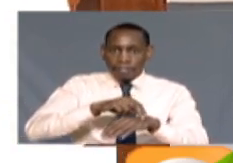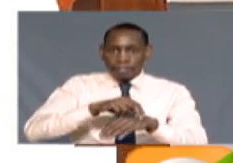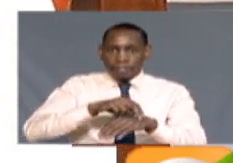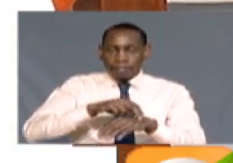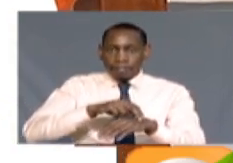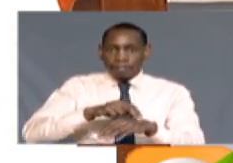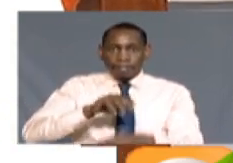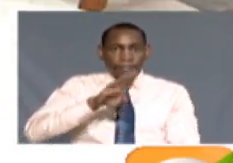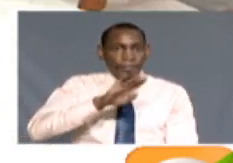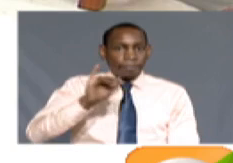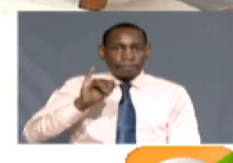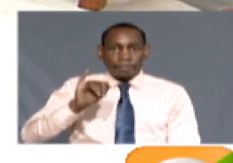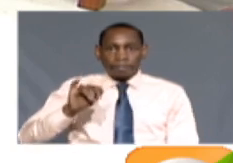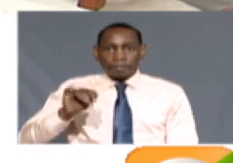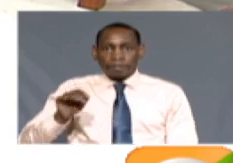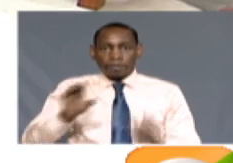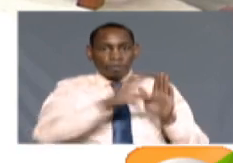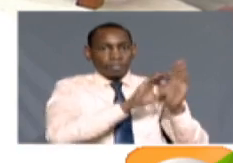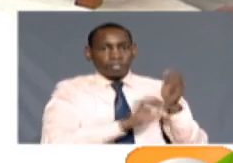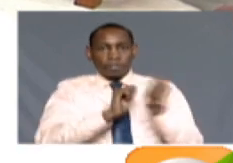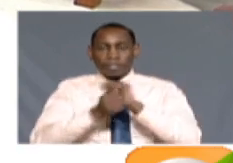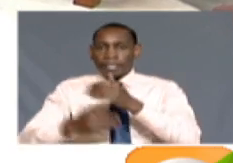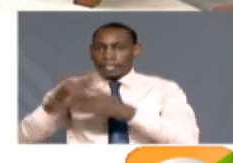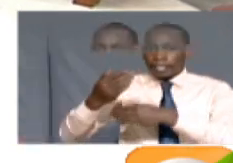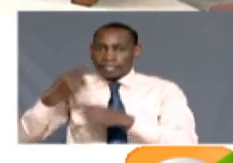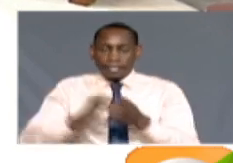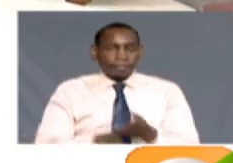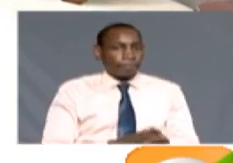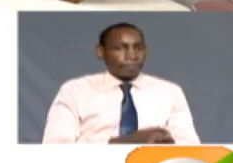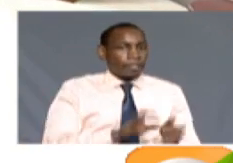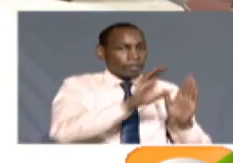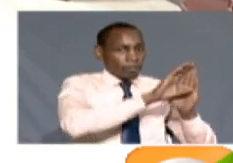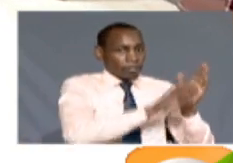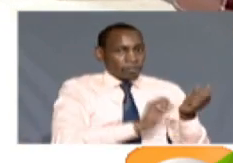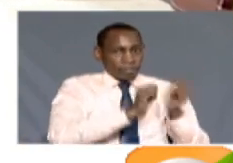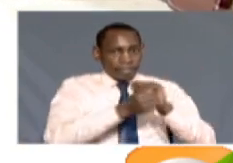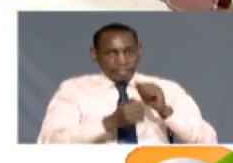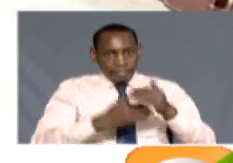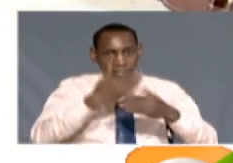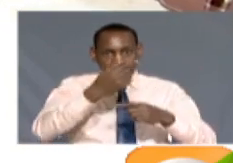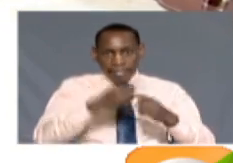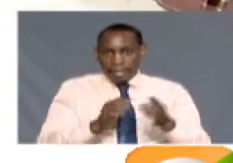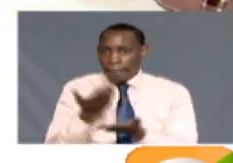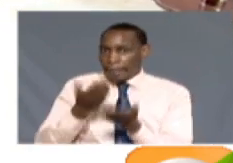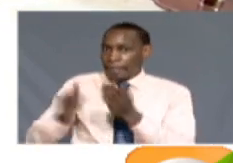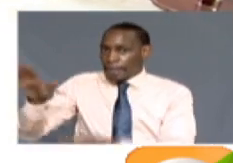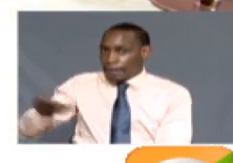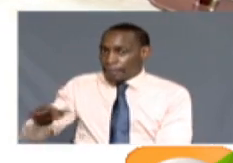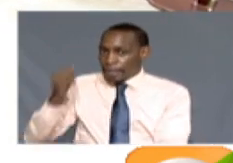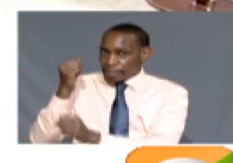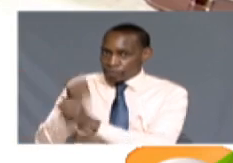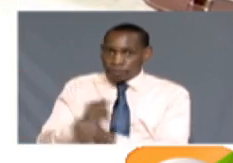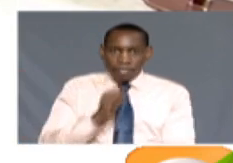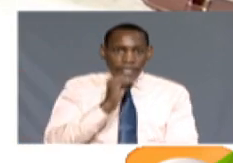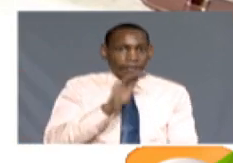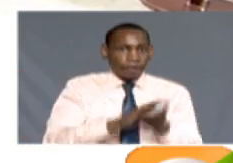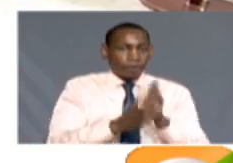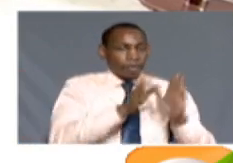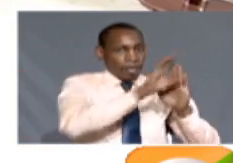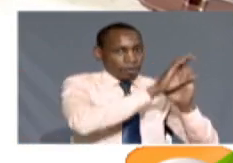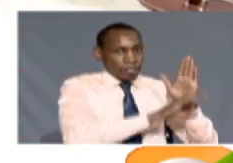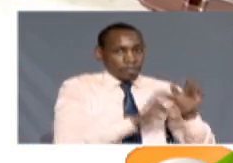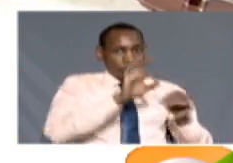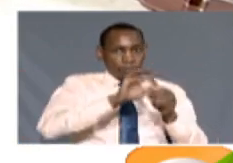is there a referendum next year? There is a referendum. Or Parliament will do it. If there will be no referendum,